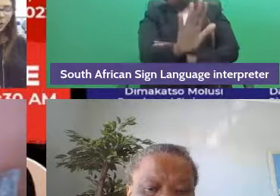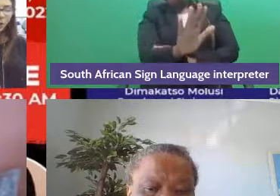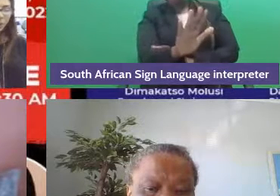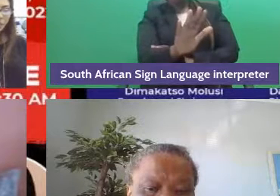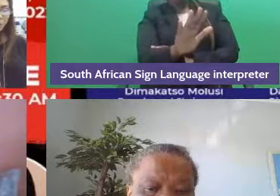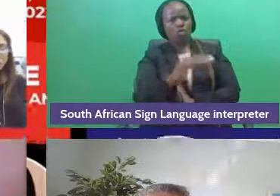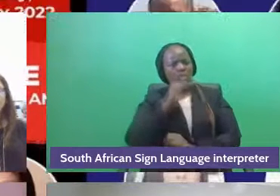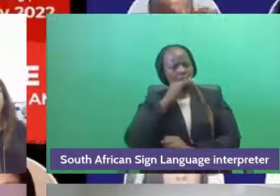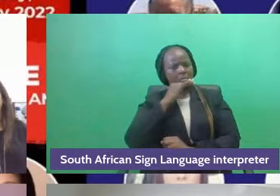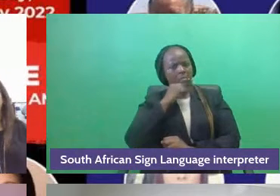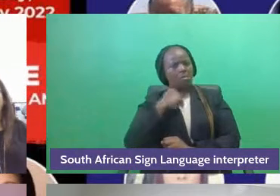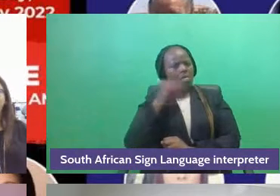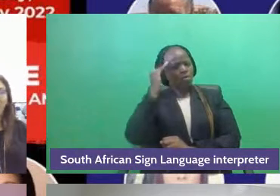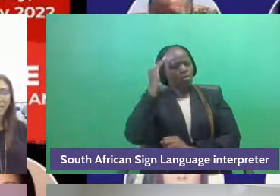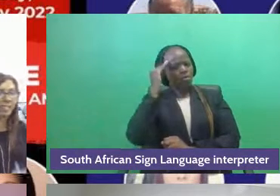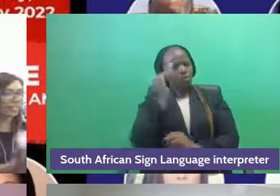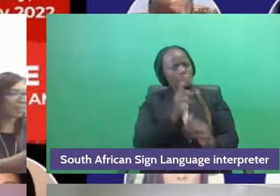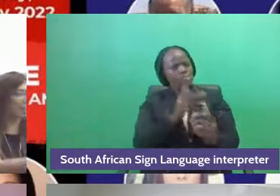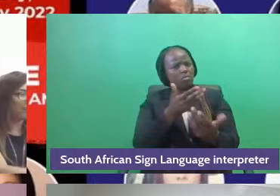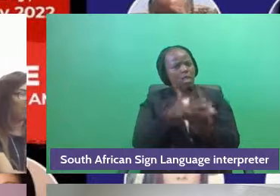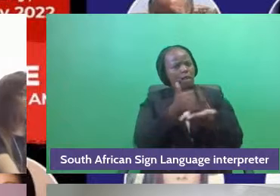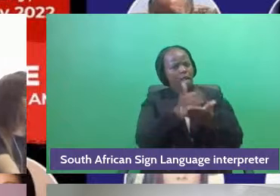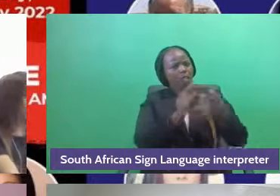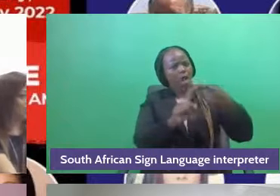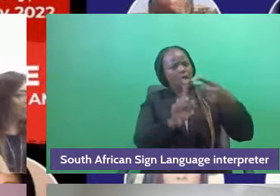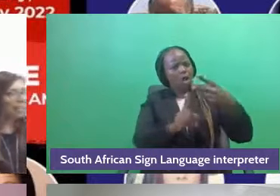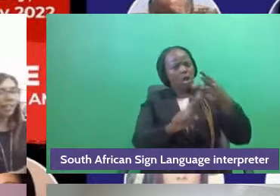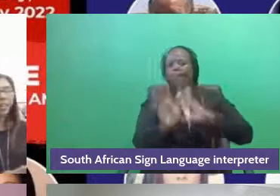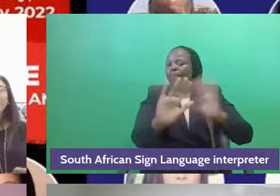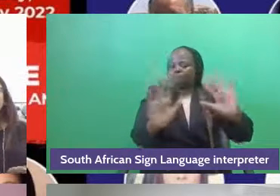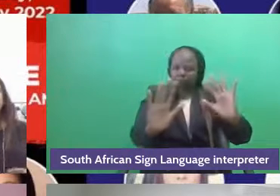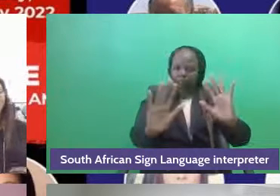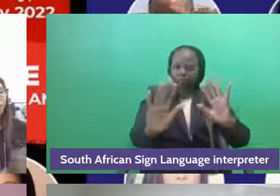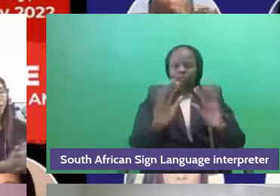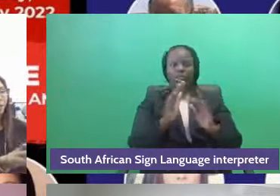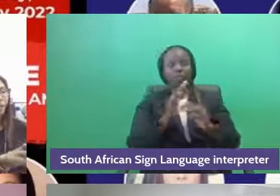you then know what is best for them and what their needs are. Rather,